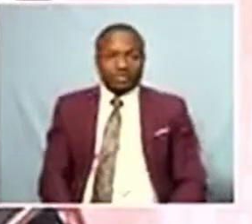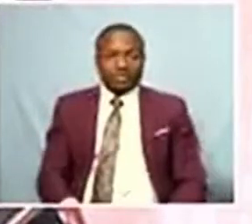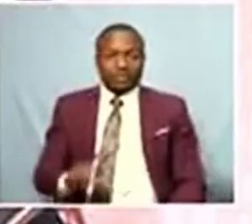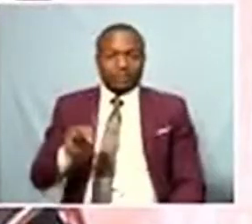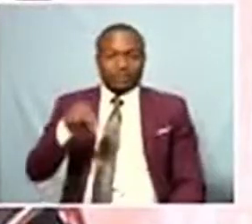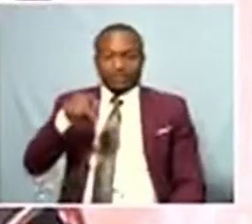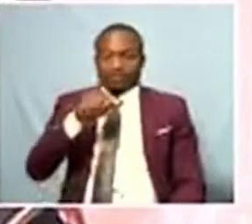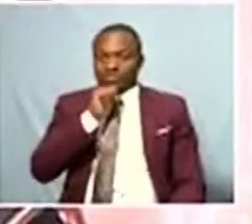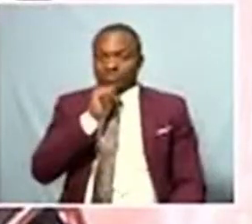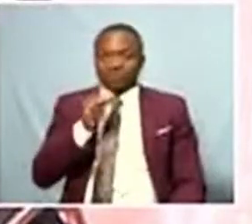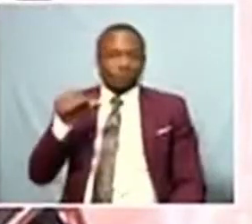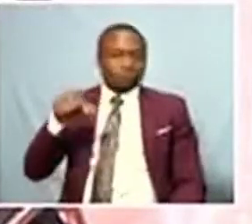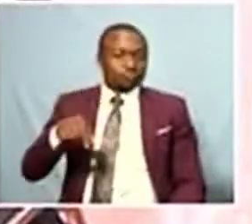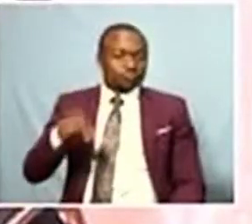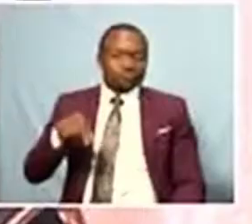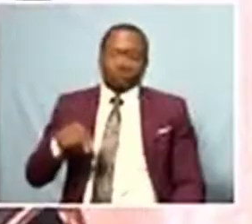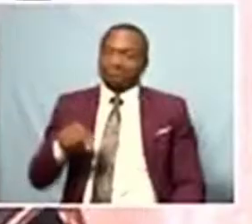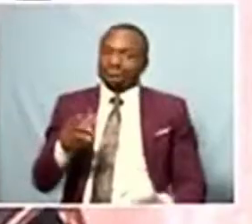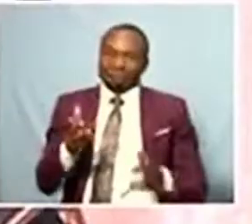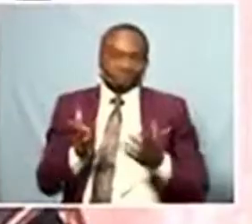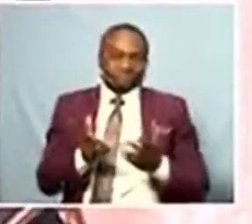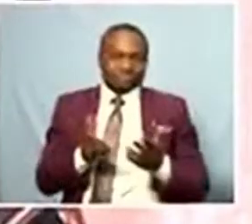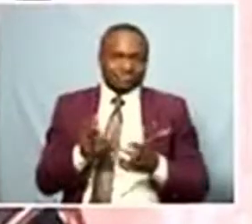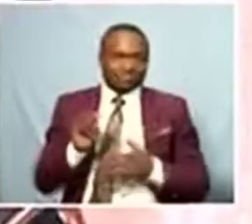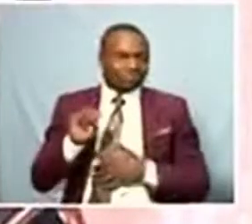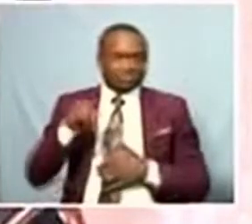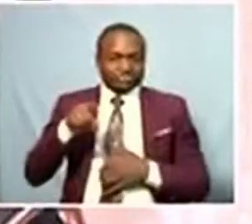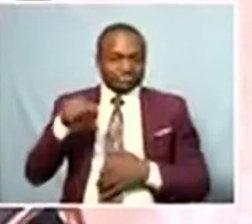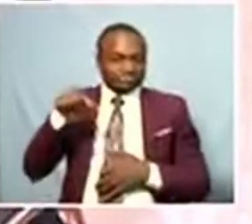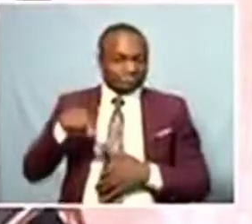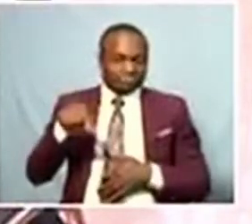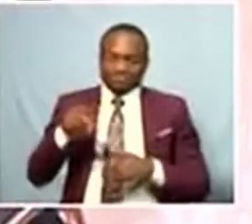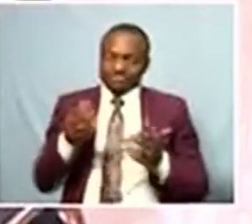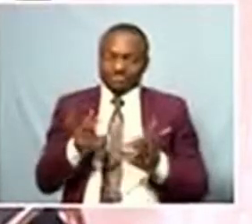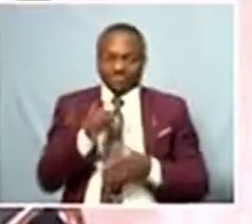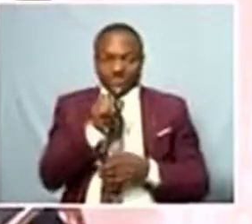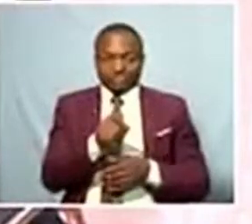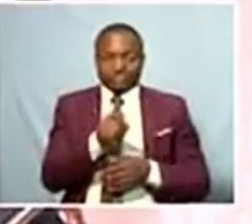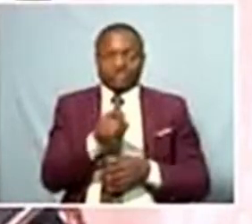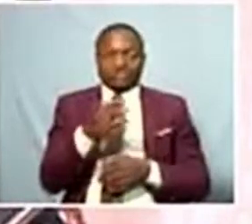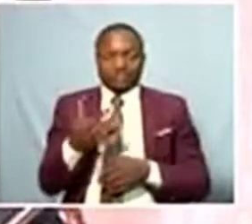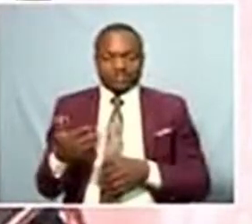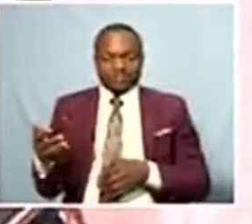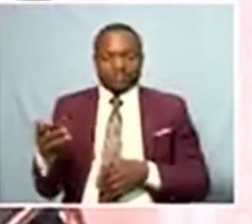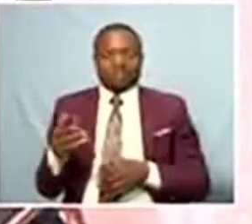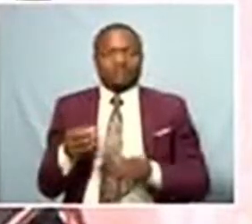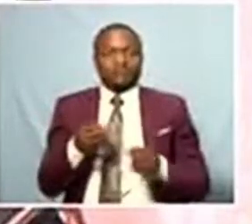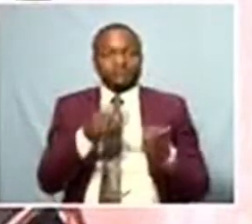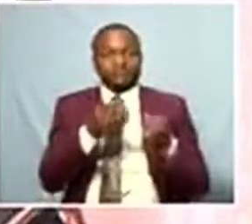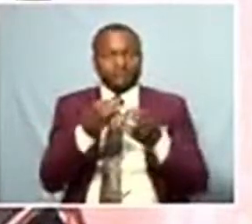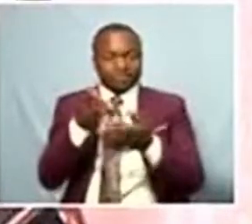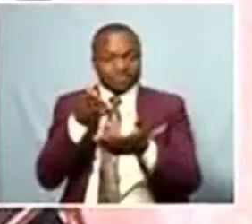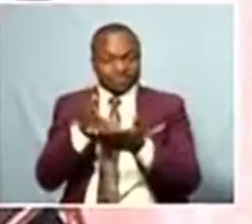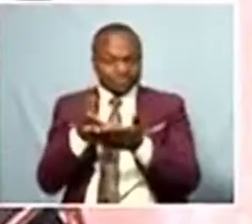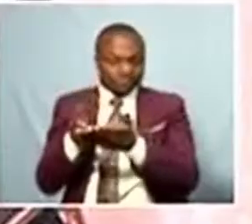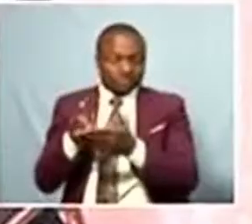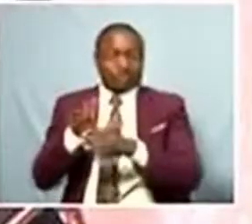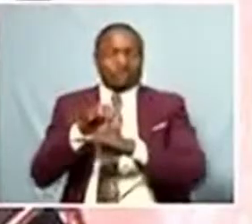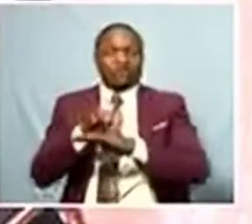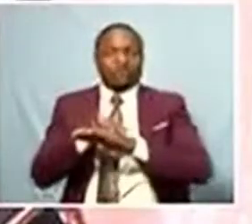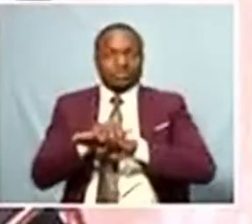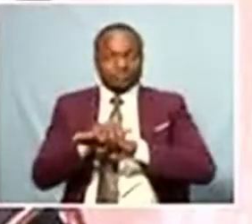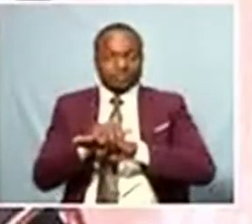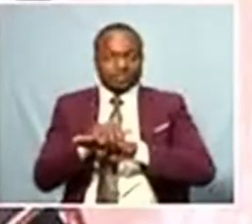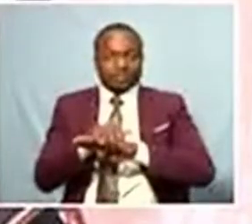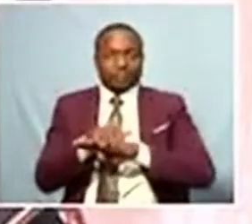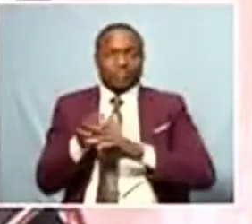MPs do not qualify. Unfortunately, honourable MPs do not qualify for that facility. So most of these Schengen, British, American